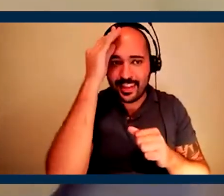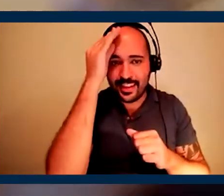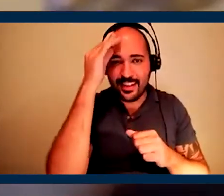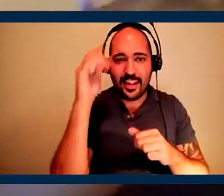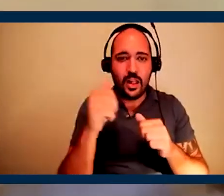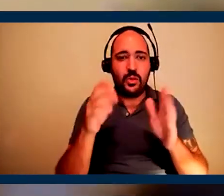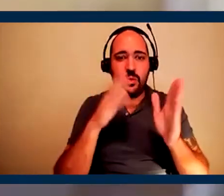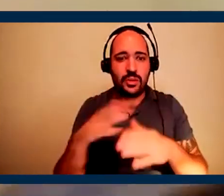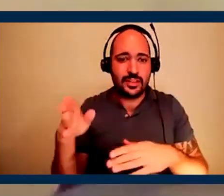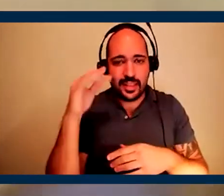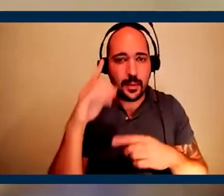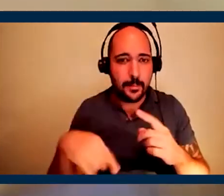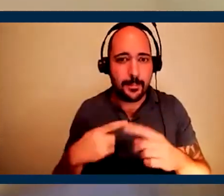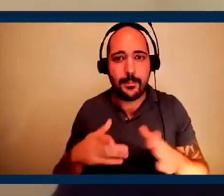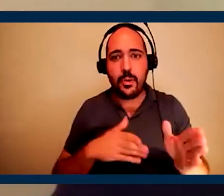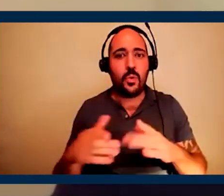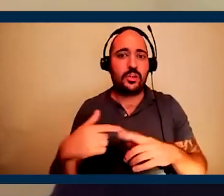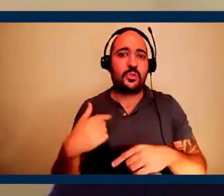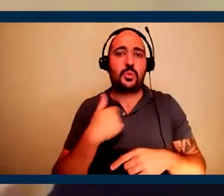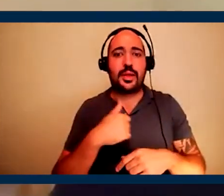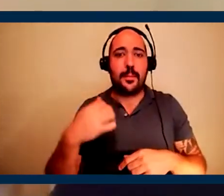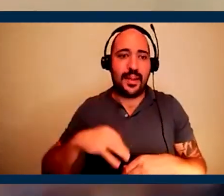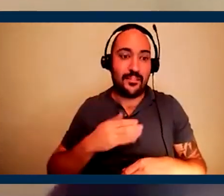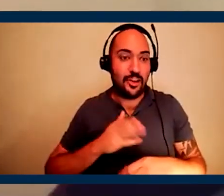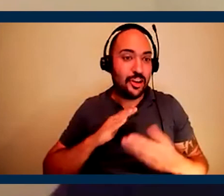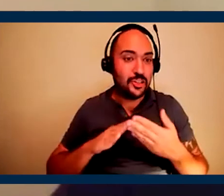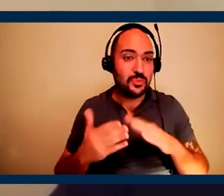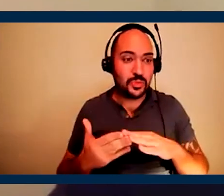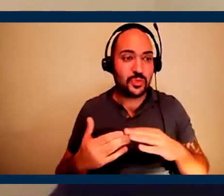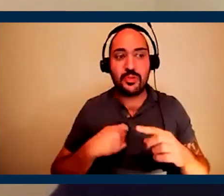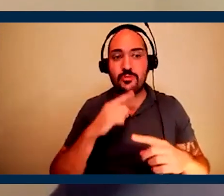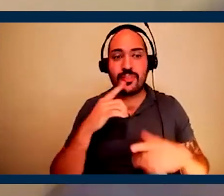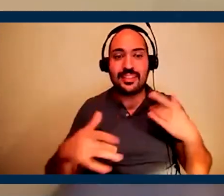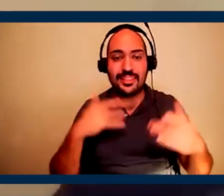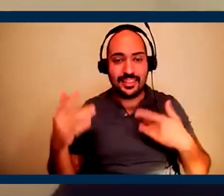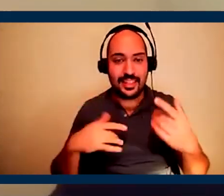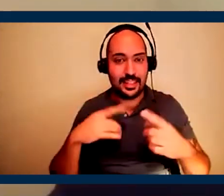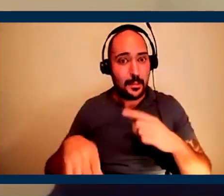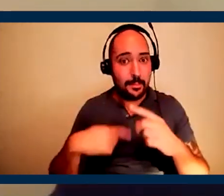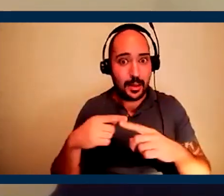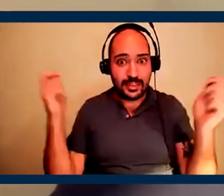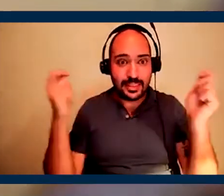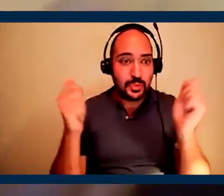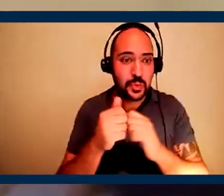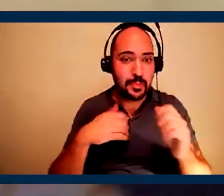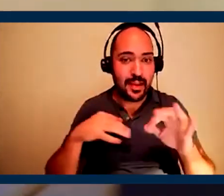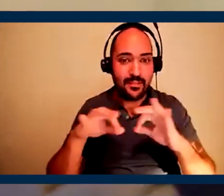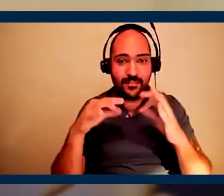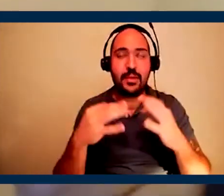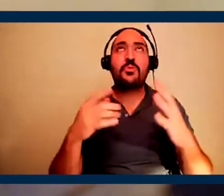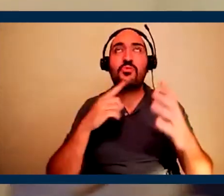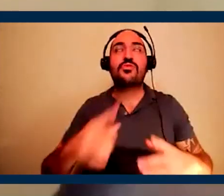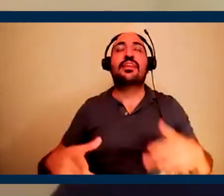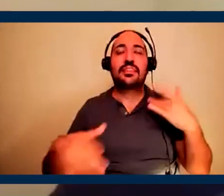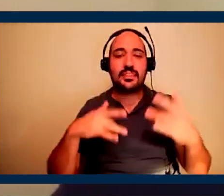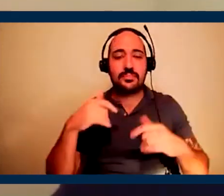and thinking about ways so we can benefit our community. So I'm really excited about celebrating with my family, really excited. My sister